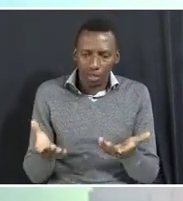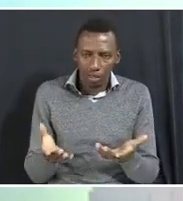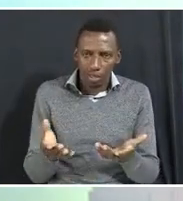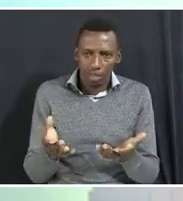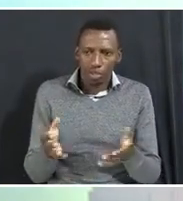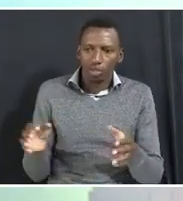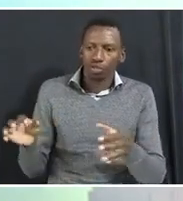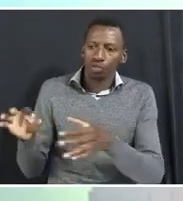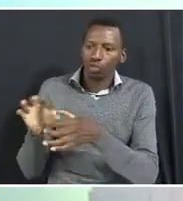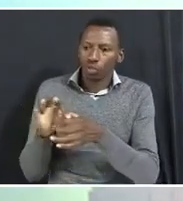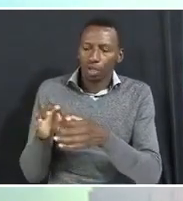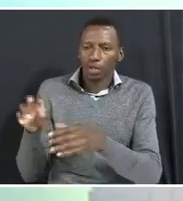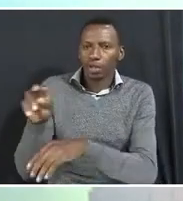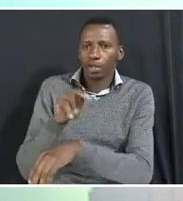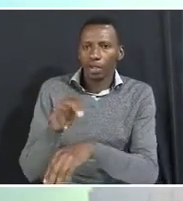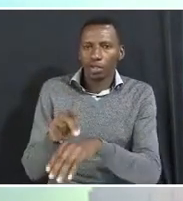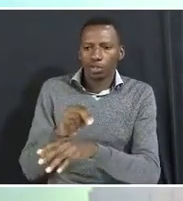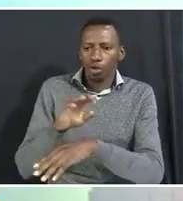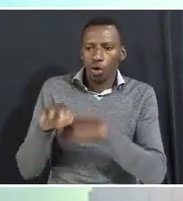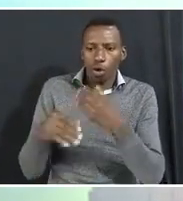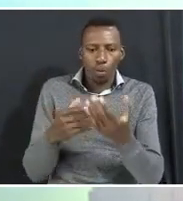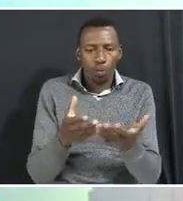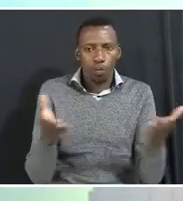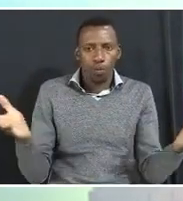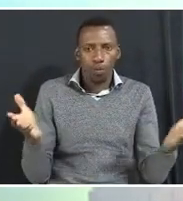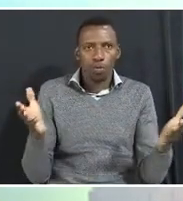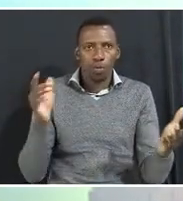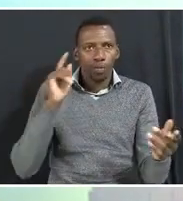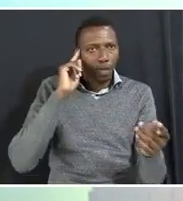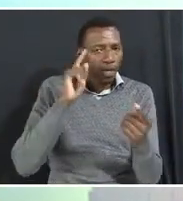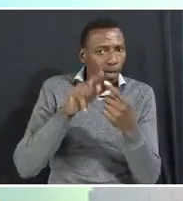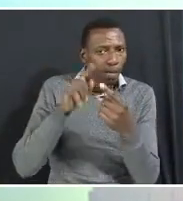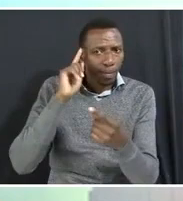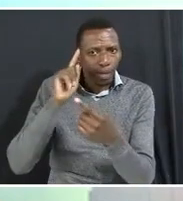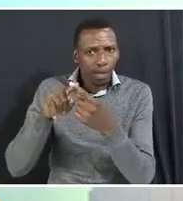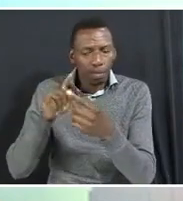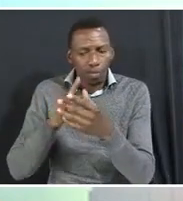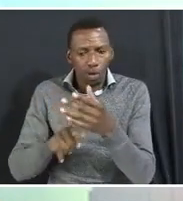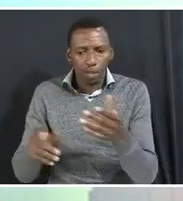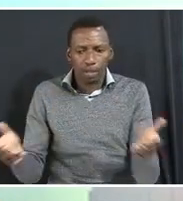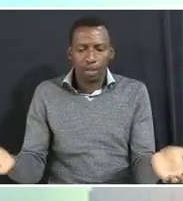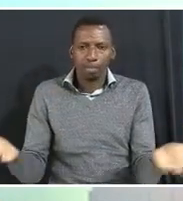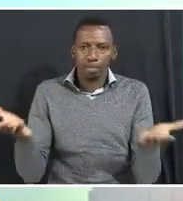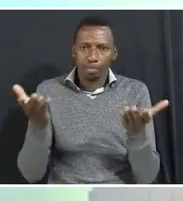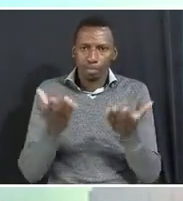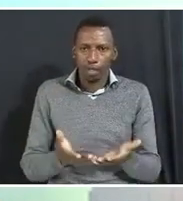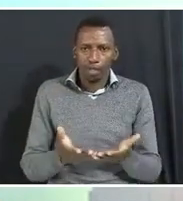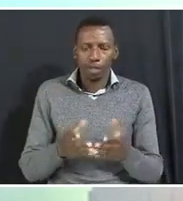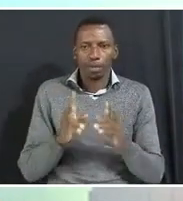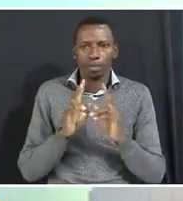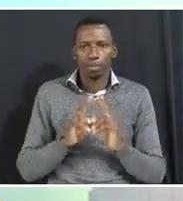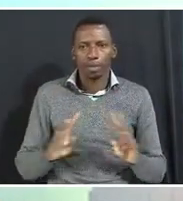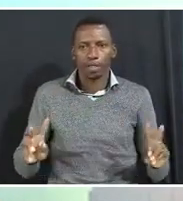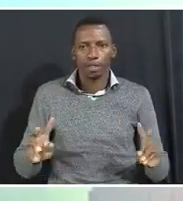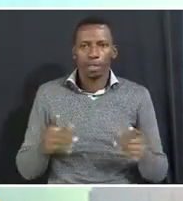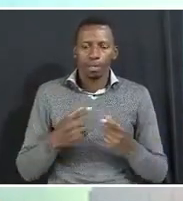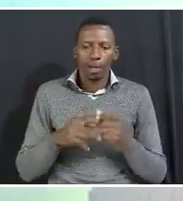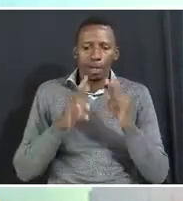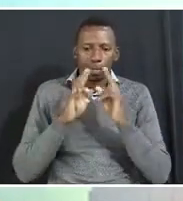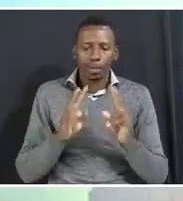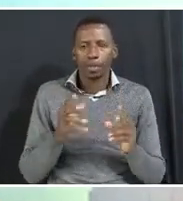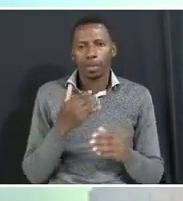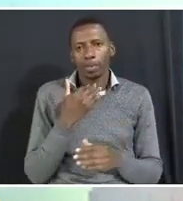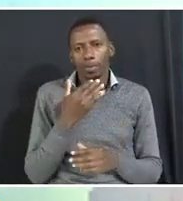human efforts just to bring about peace, but there is still no peace, or human effort to ensure that humanity